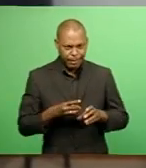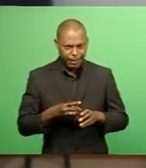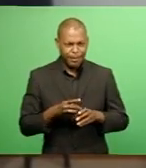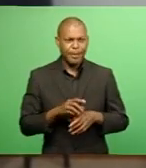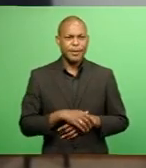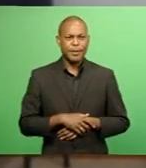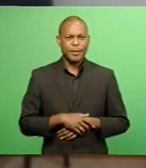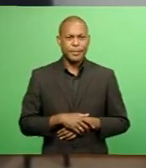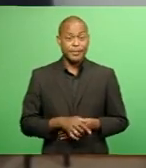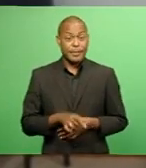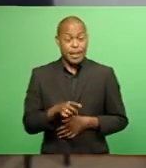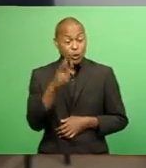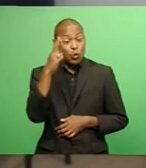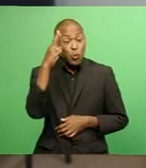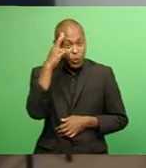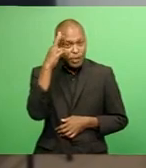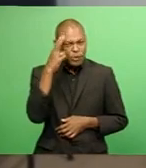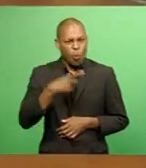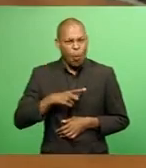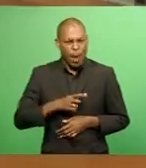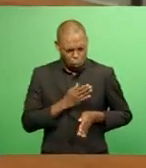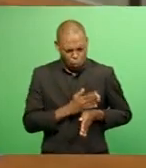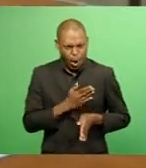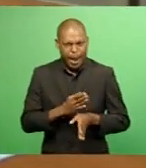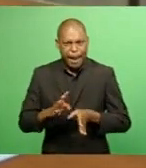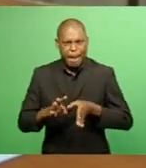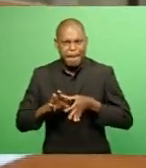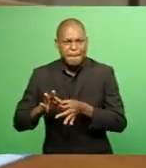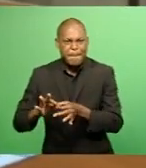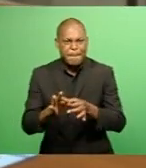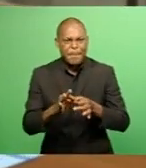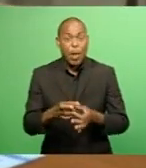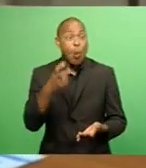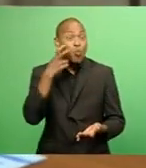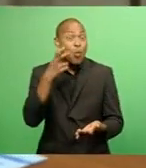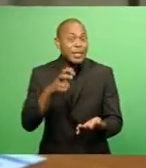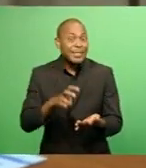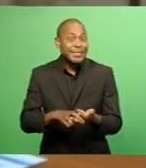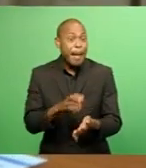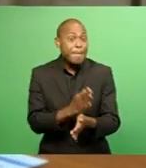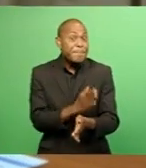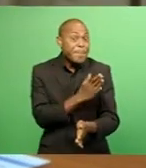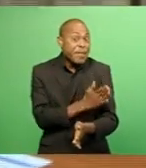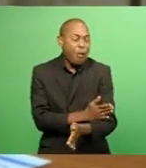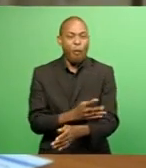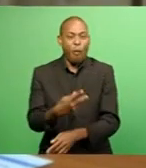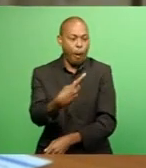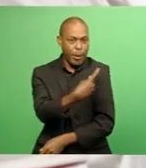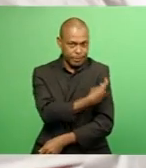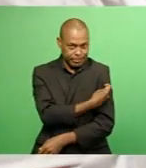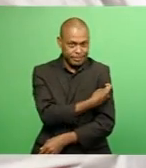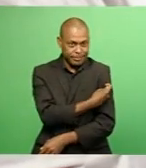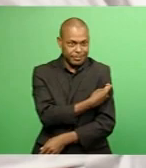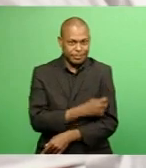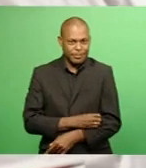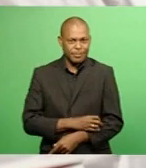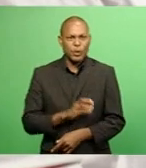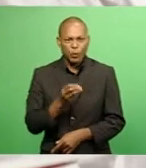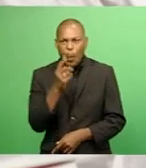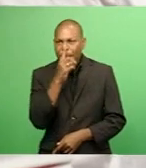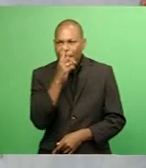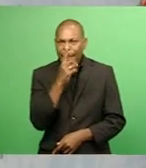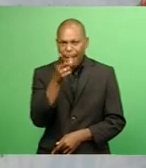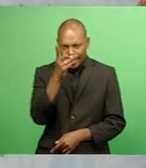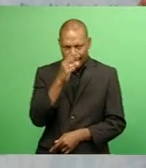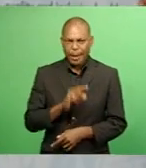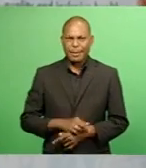why we have been working very hard to ensure that we register first before we get vaccinated. Fijians can register for the vaccination